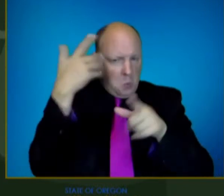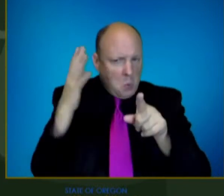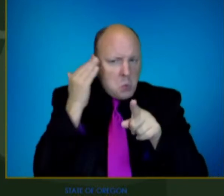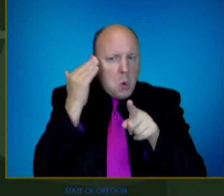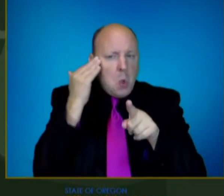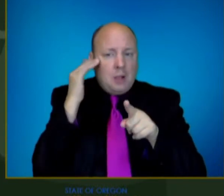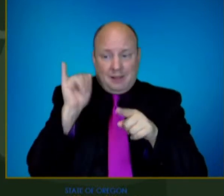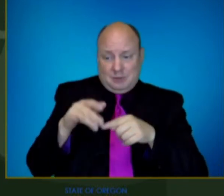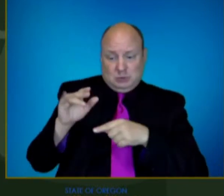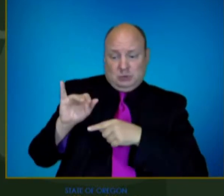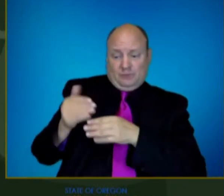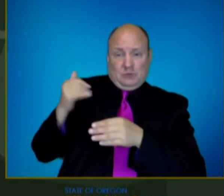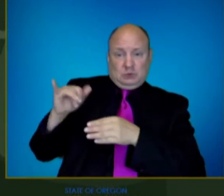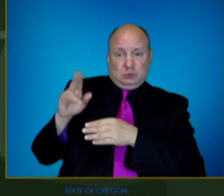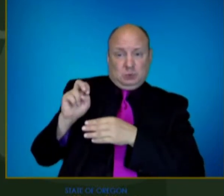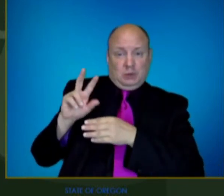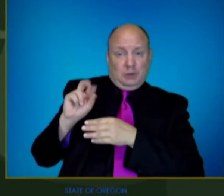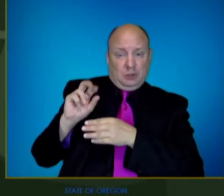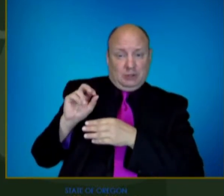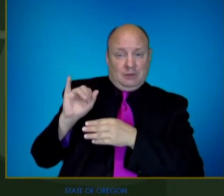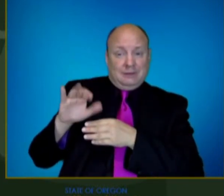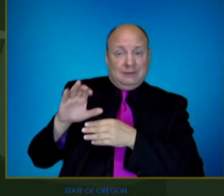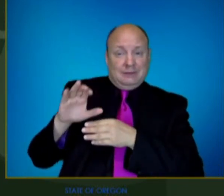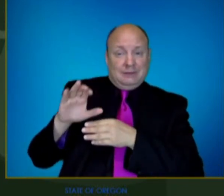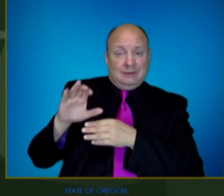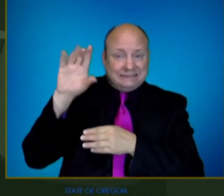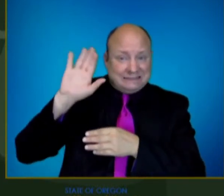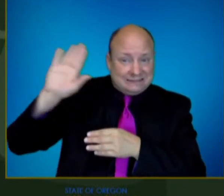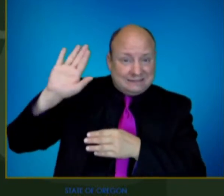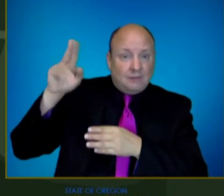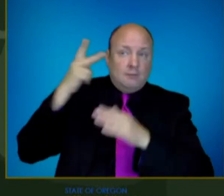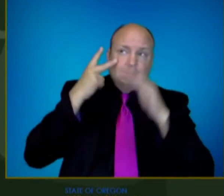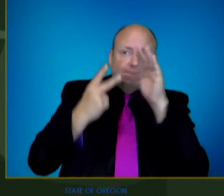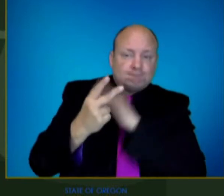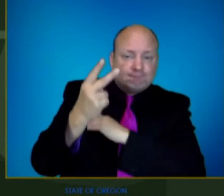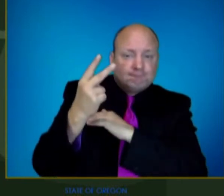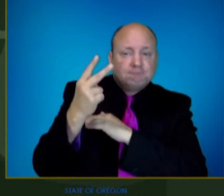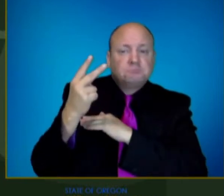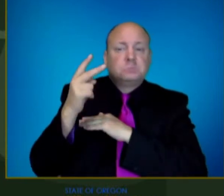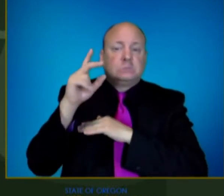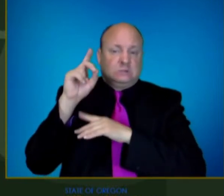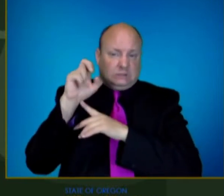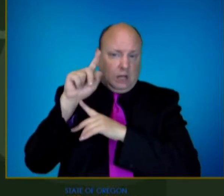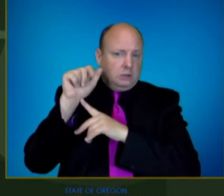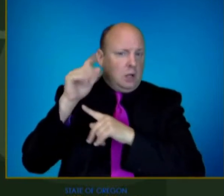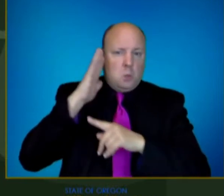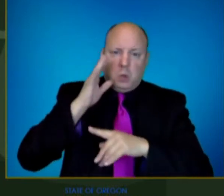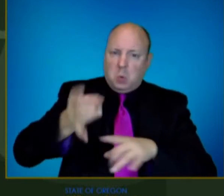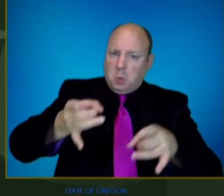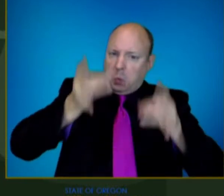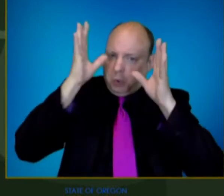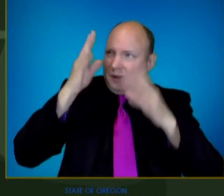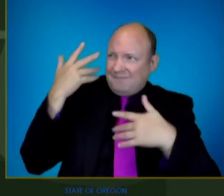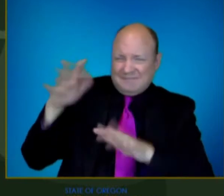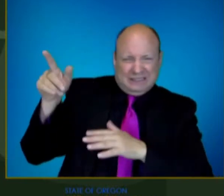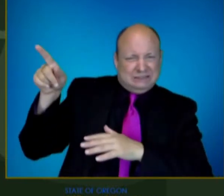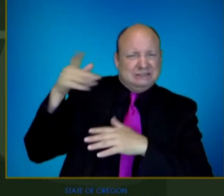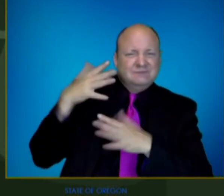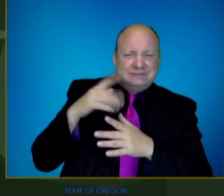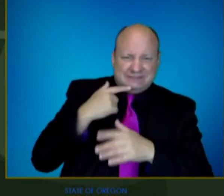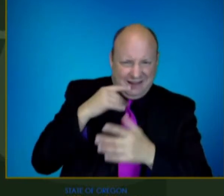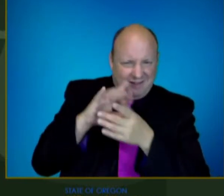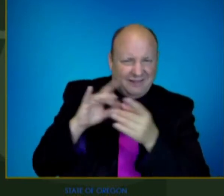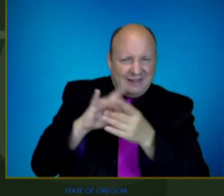CDC was predicting that the Delta variant would become the dominant strain, and it did 6 days after reopening. And then weeks